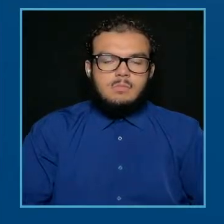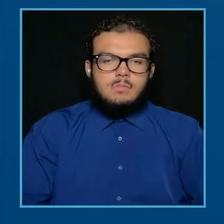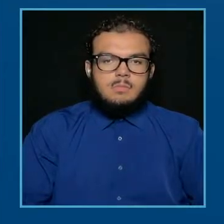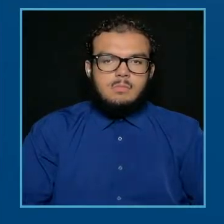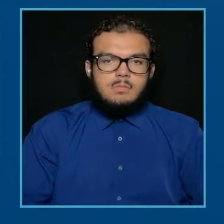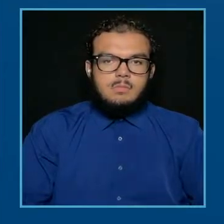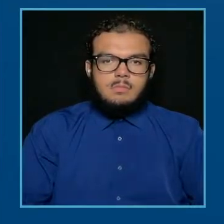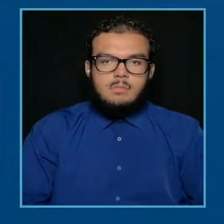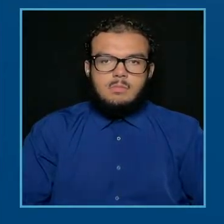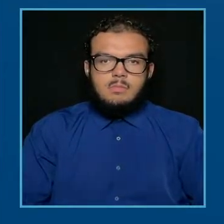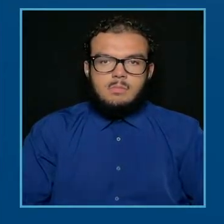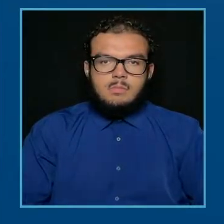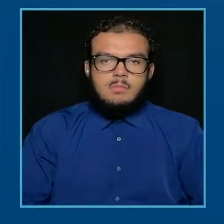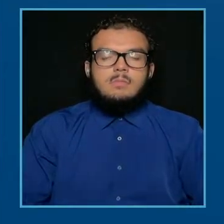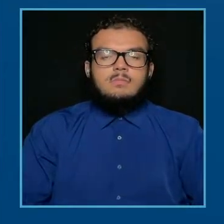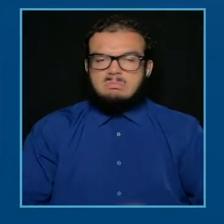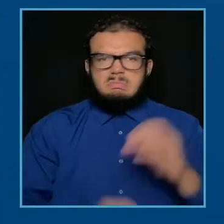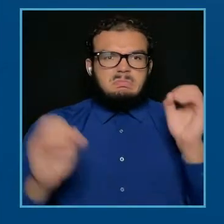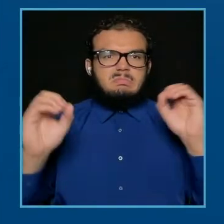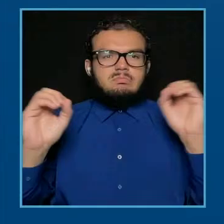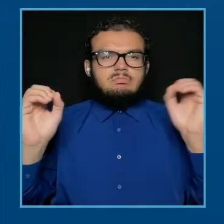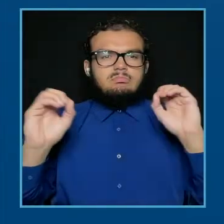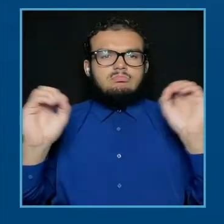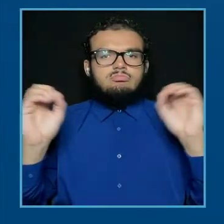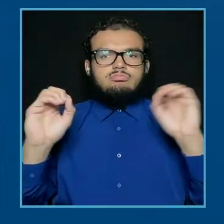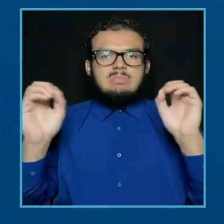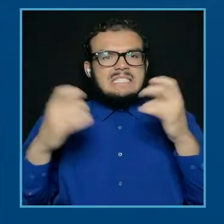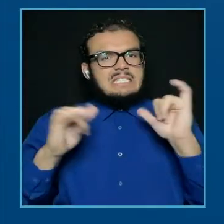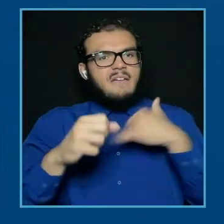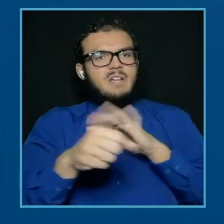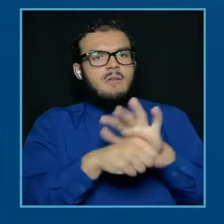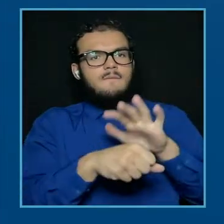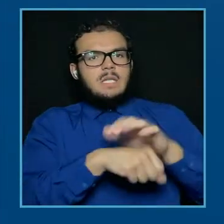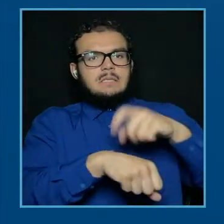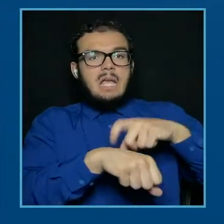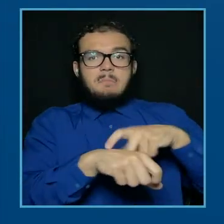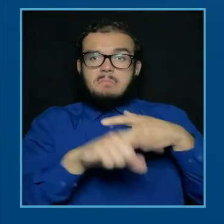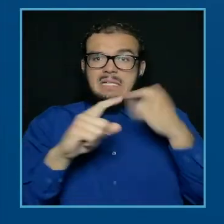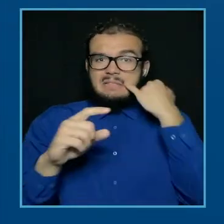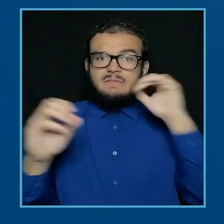Seeing none. Still have time, but if there are,